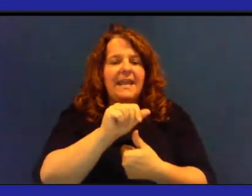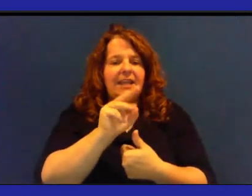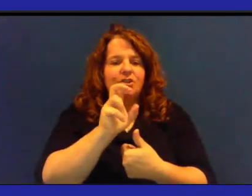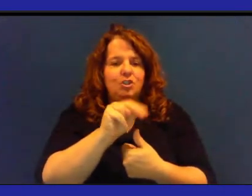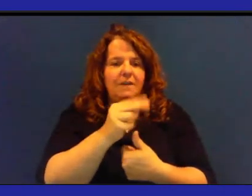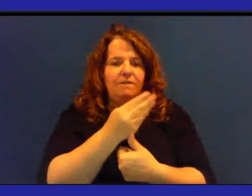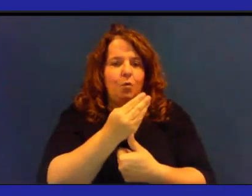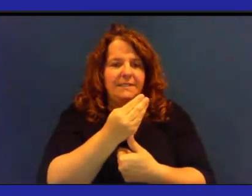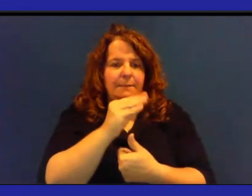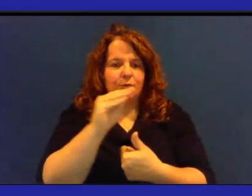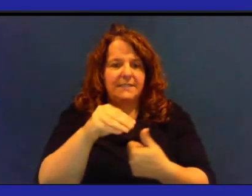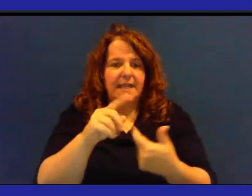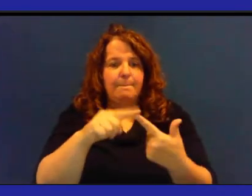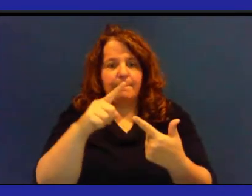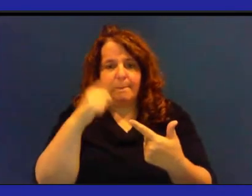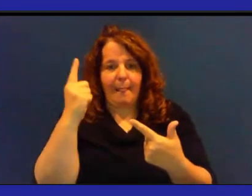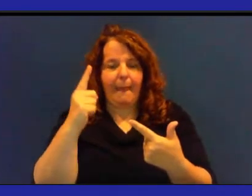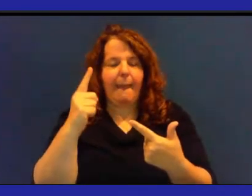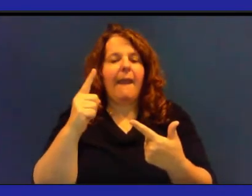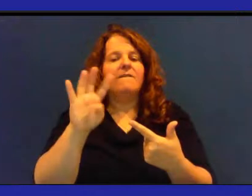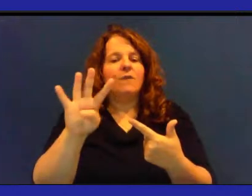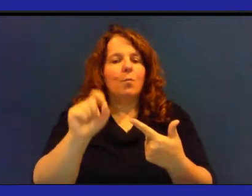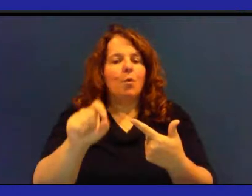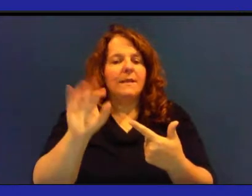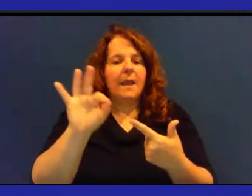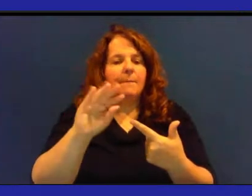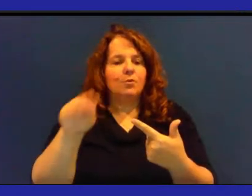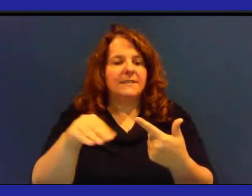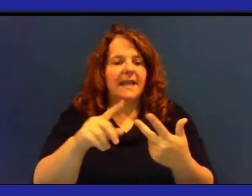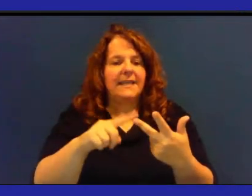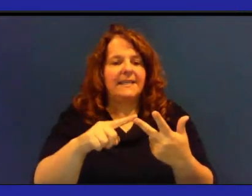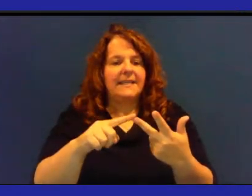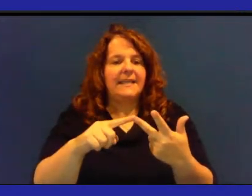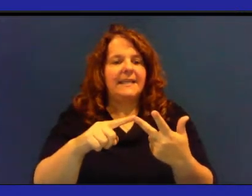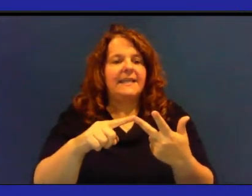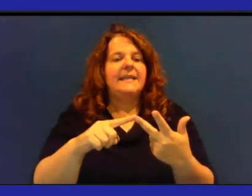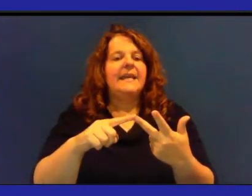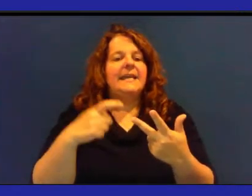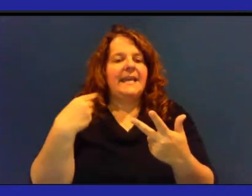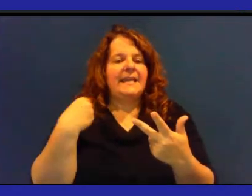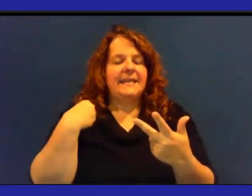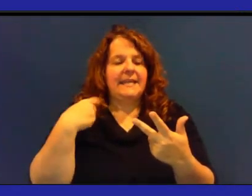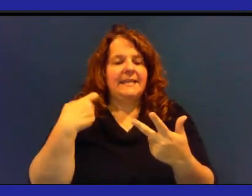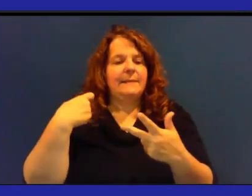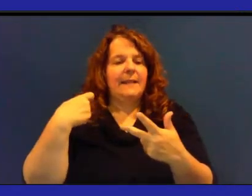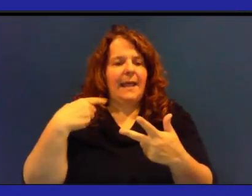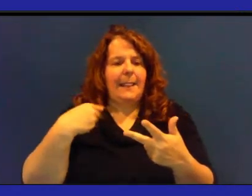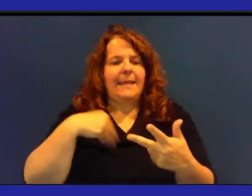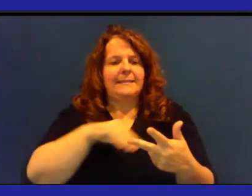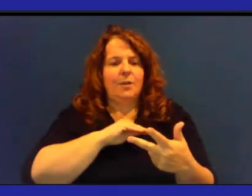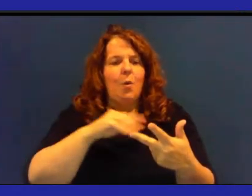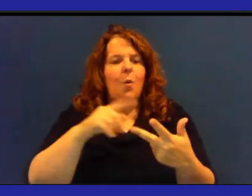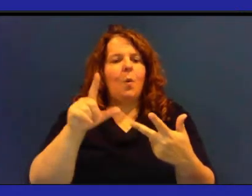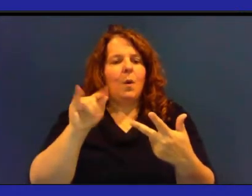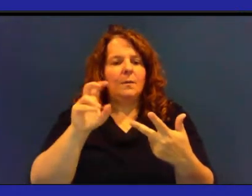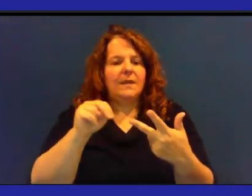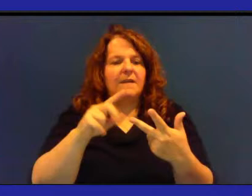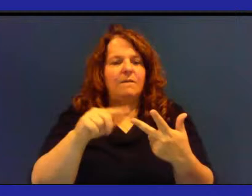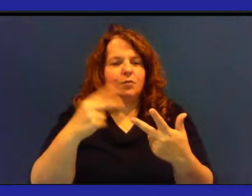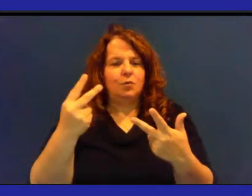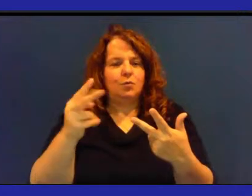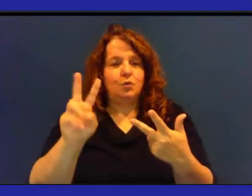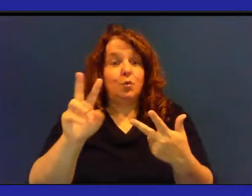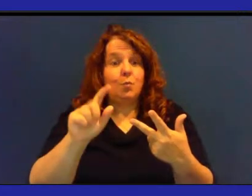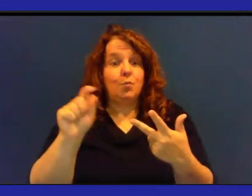or African American 4.9%, Hispanic or Latinx 2.1%, American Indian